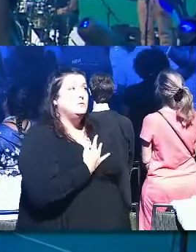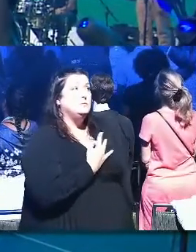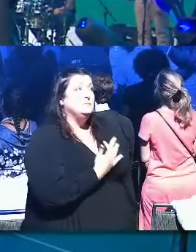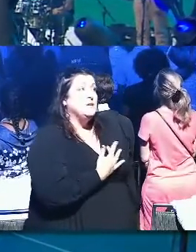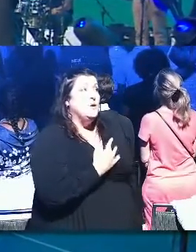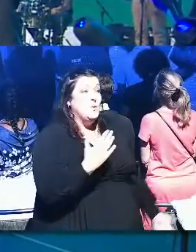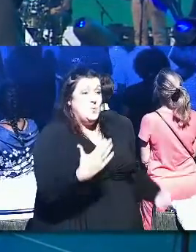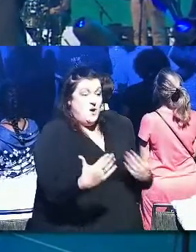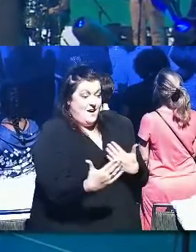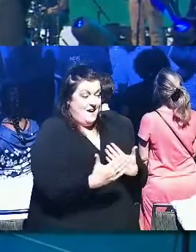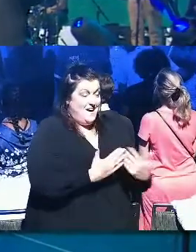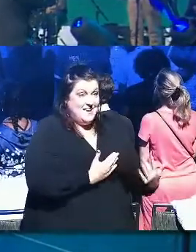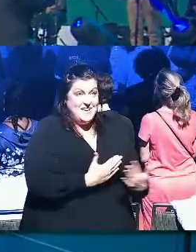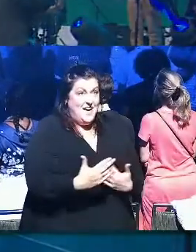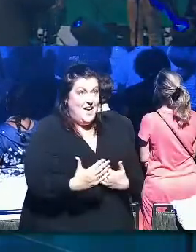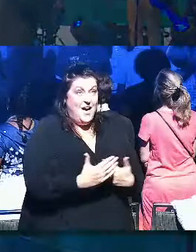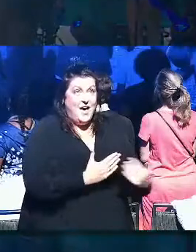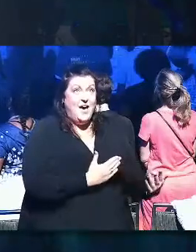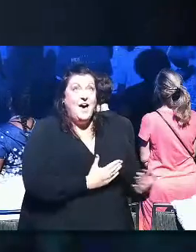roll,